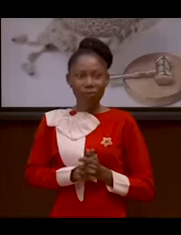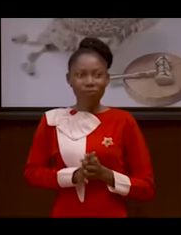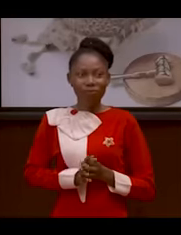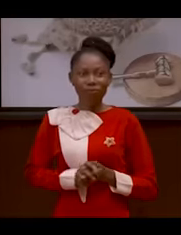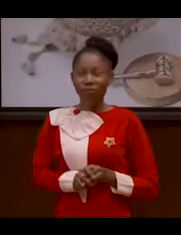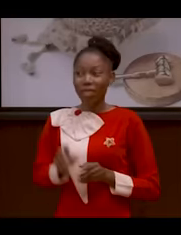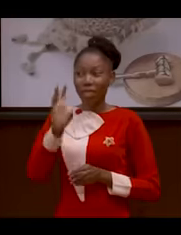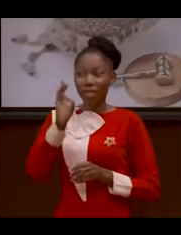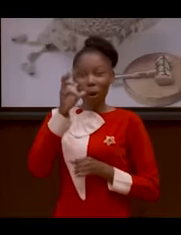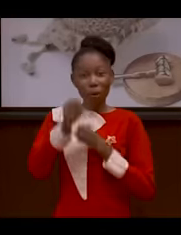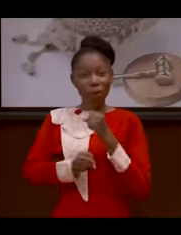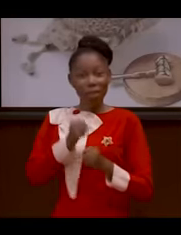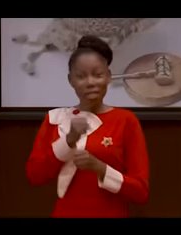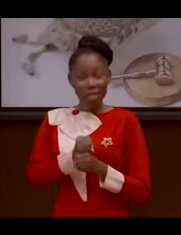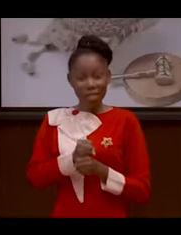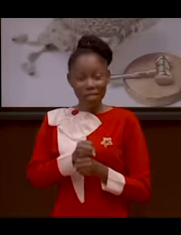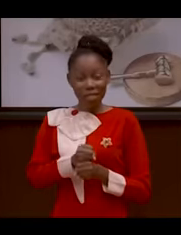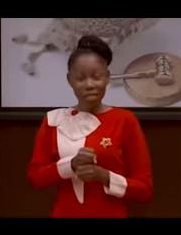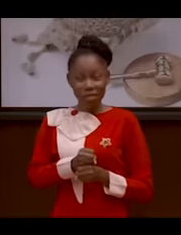No. 7 years.